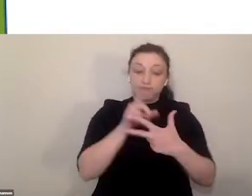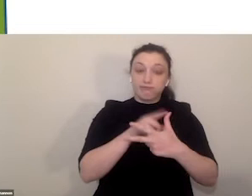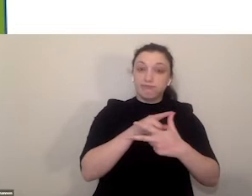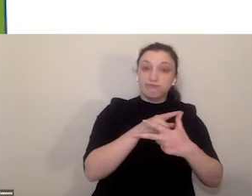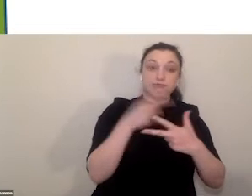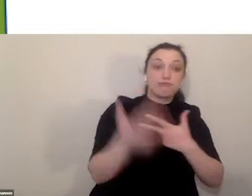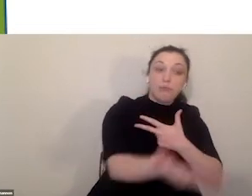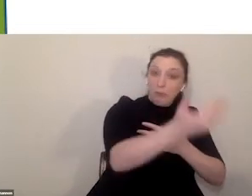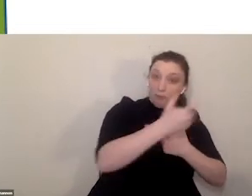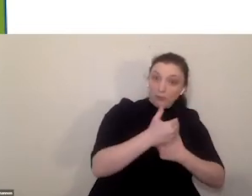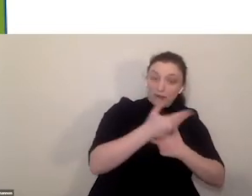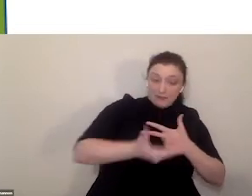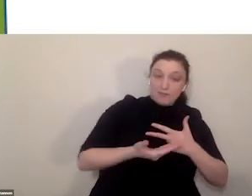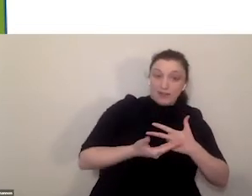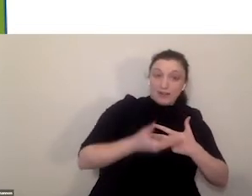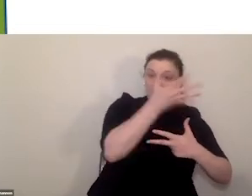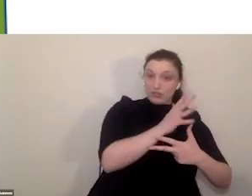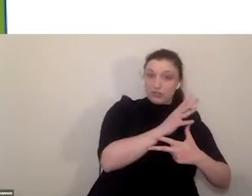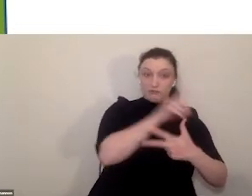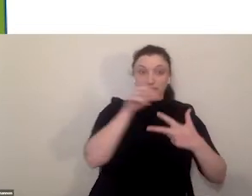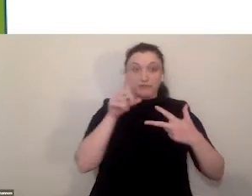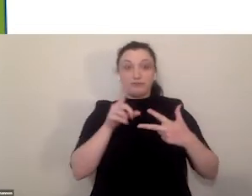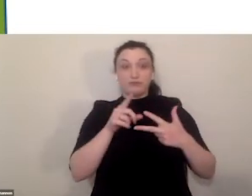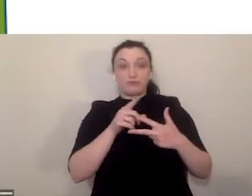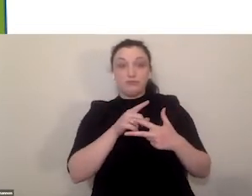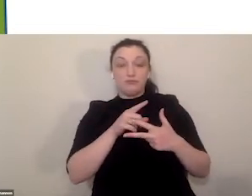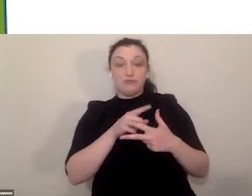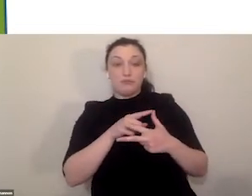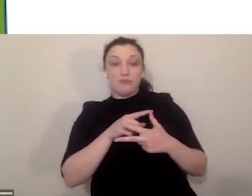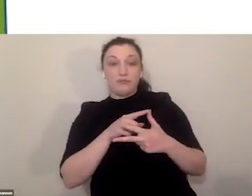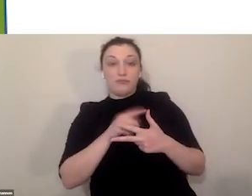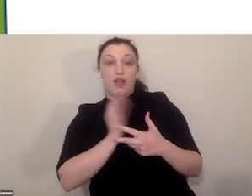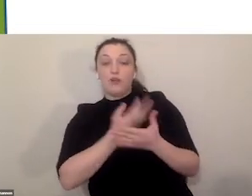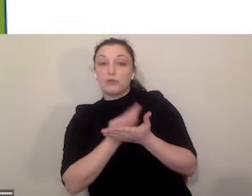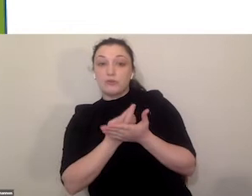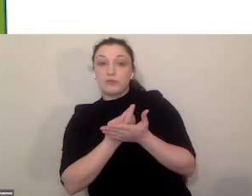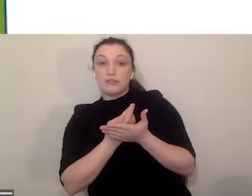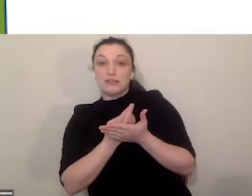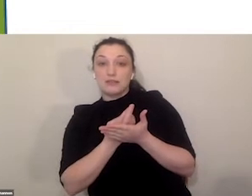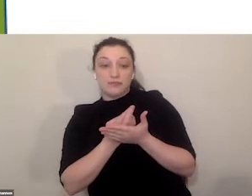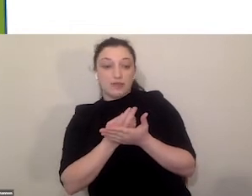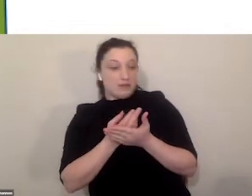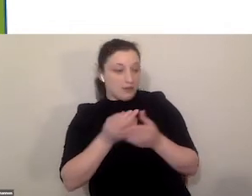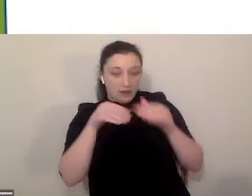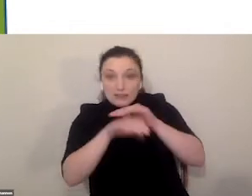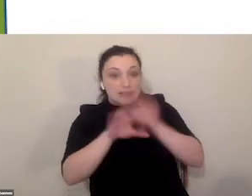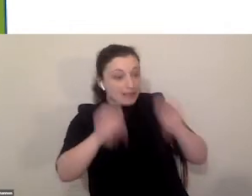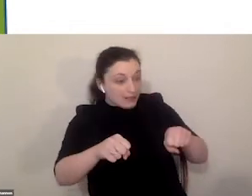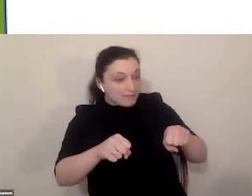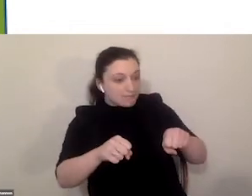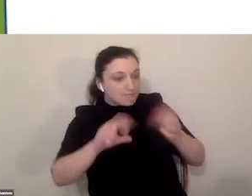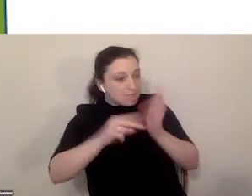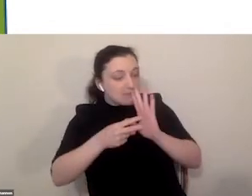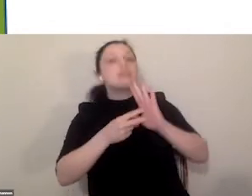able to access our resources so we can help them be prepared for career opportunities or to progress in their career. So